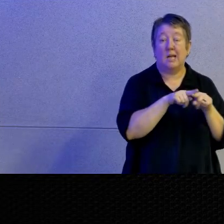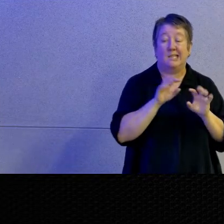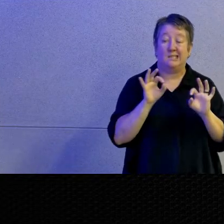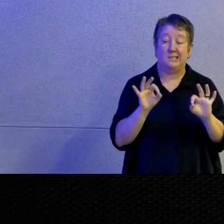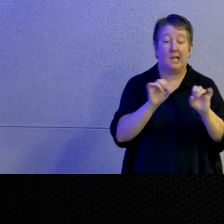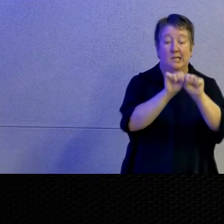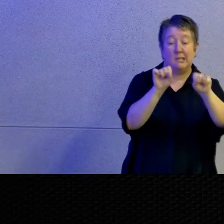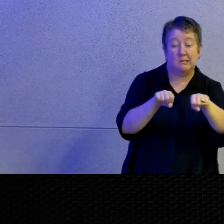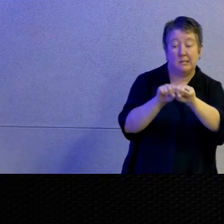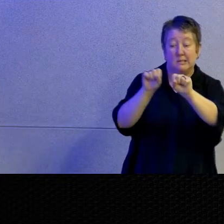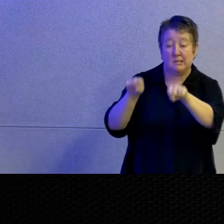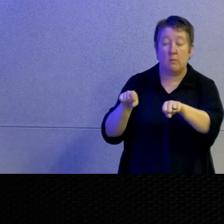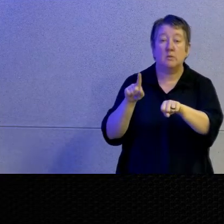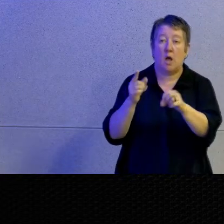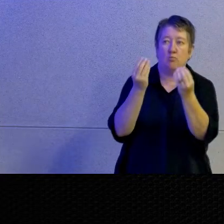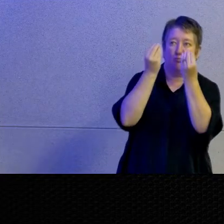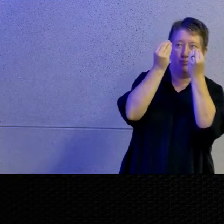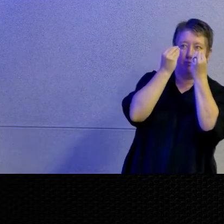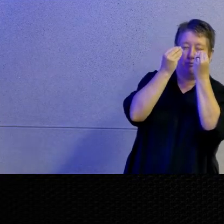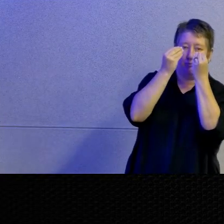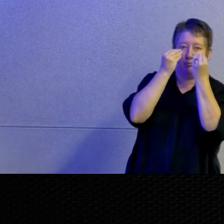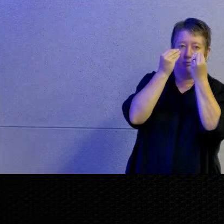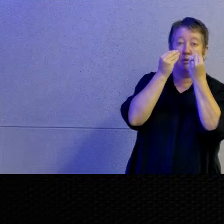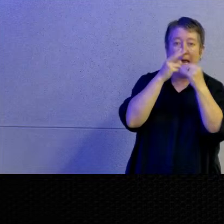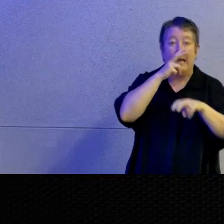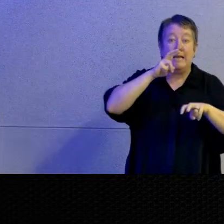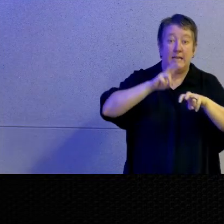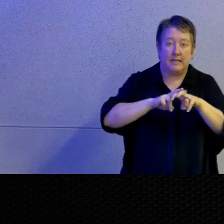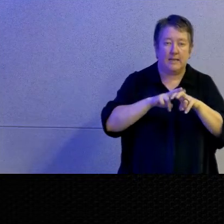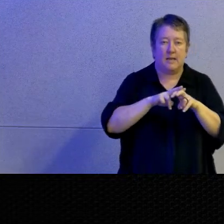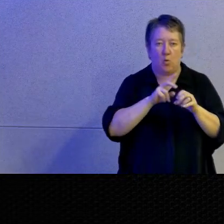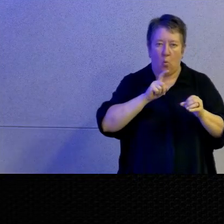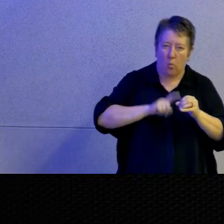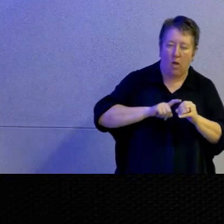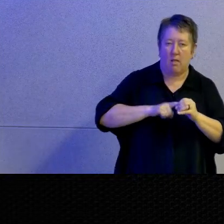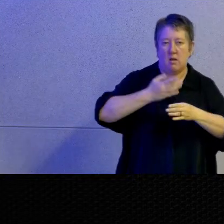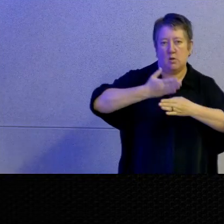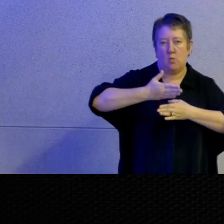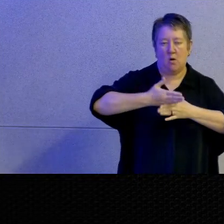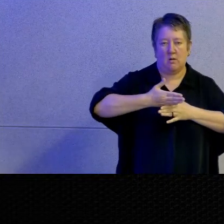systems that require rigor and quality work. And this is very unique,